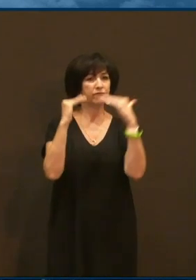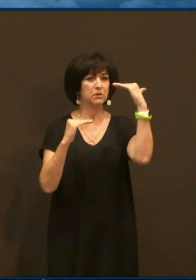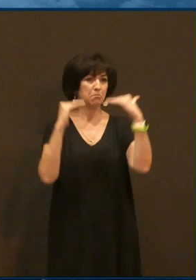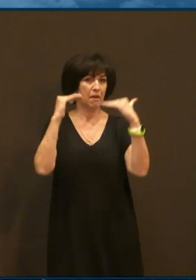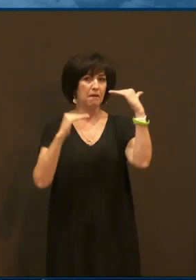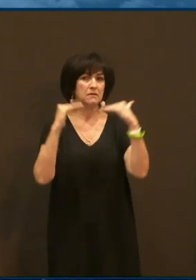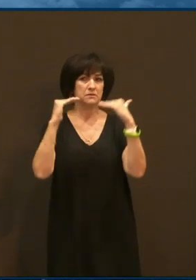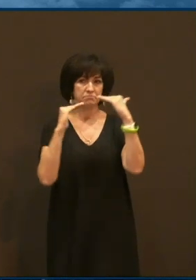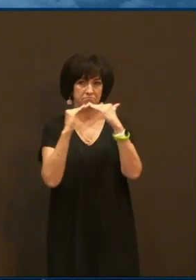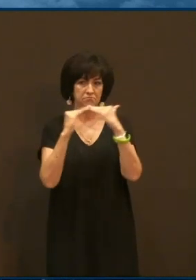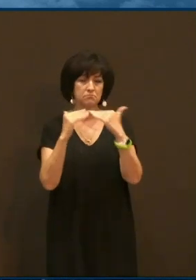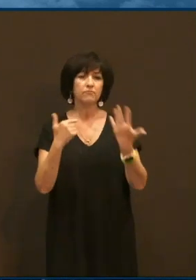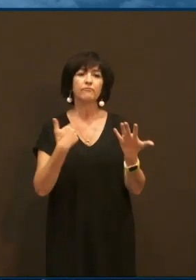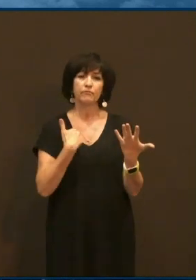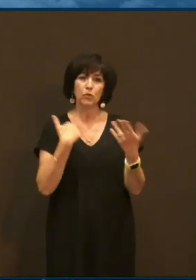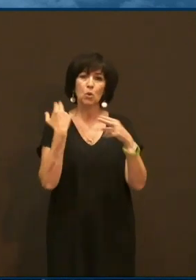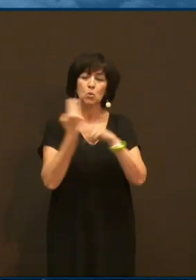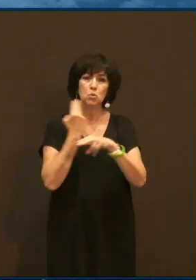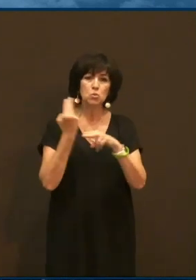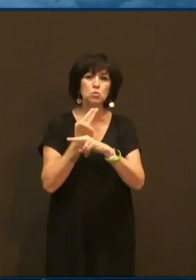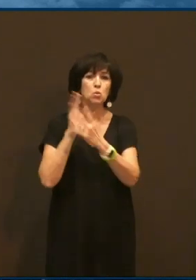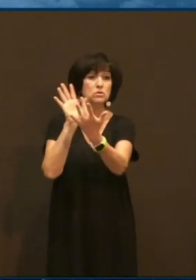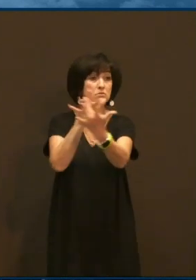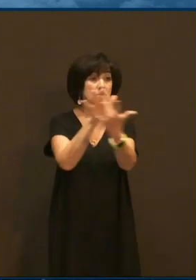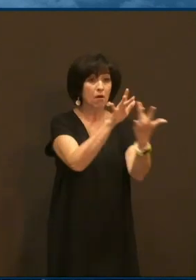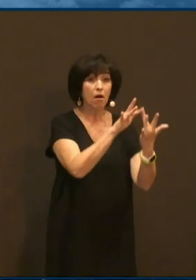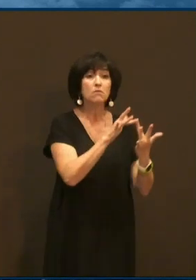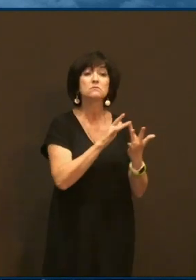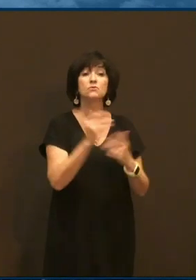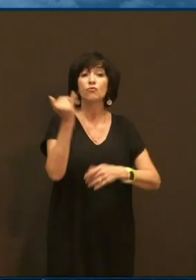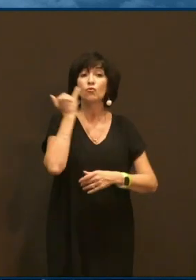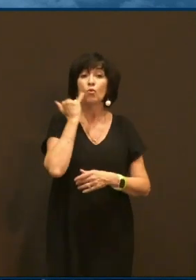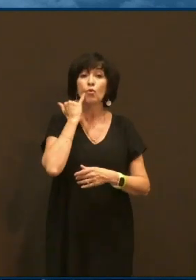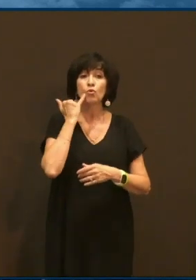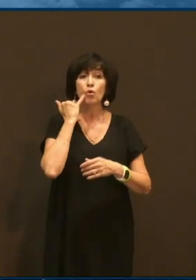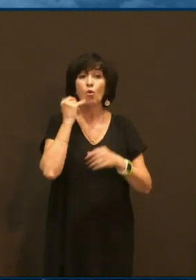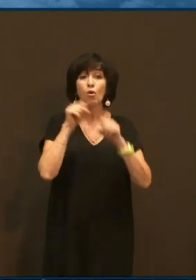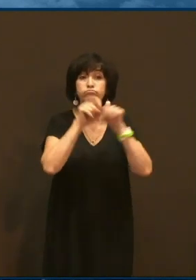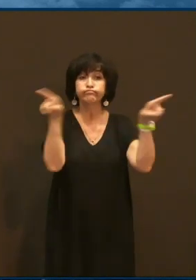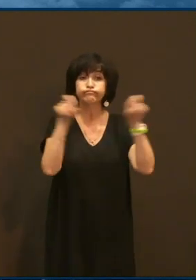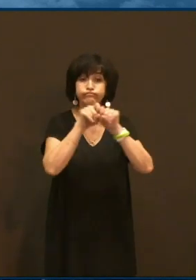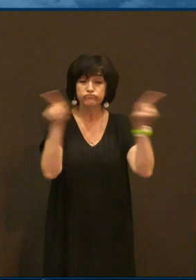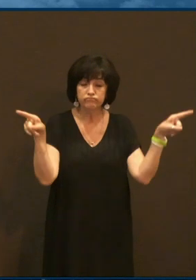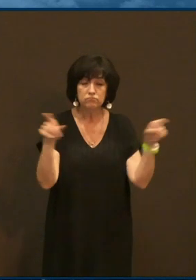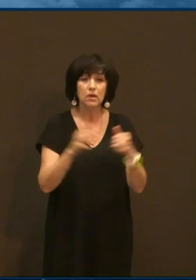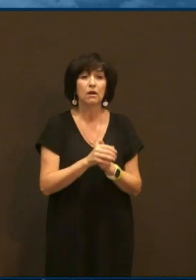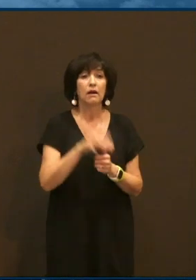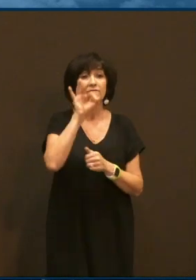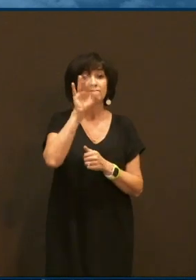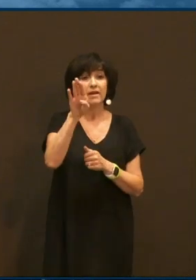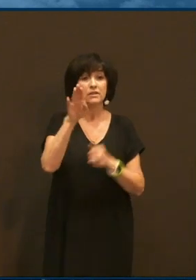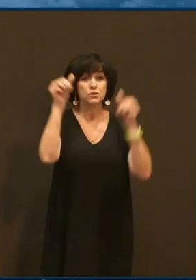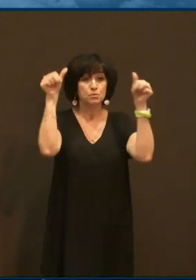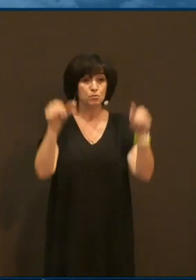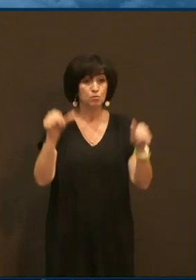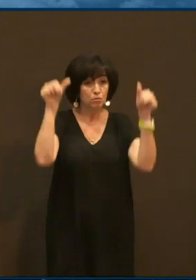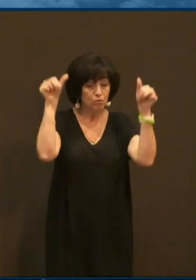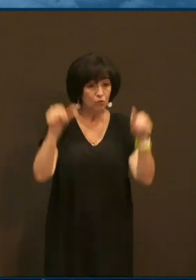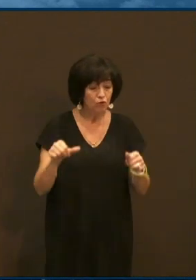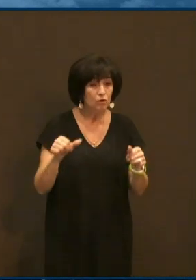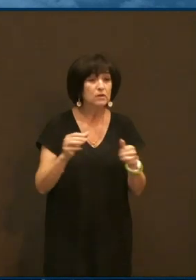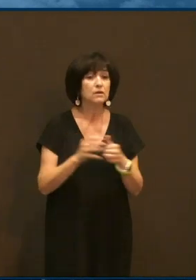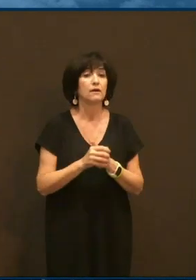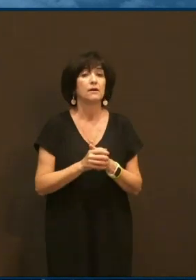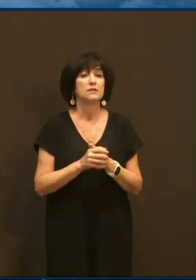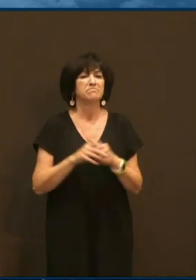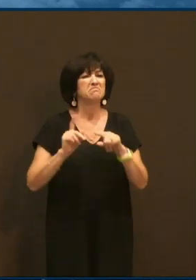of communication, reverse 911, social media, the Facebook page, and I'm going to actually expand on that over the next few weeks